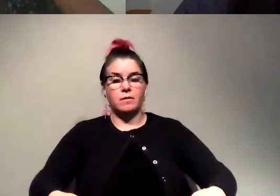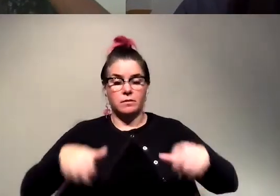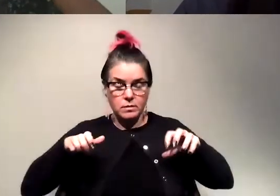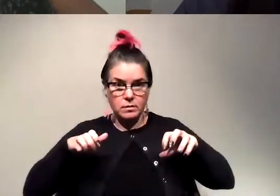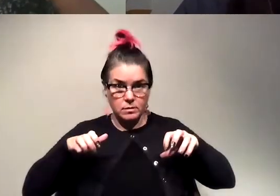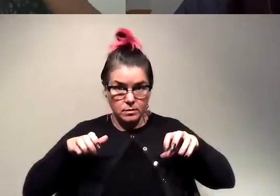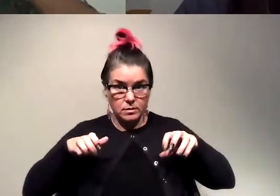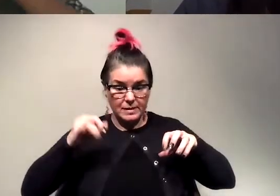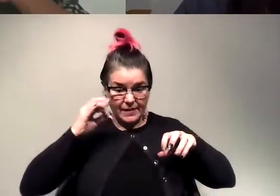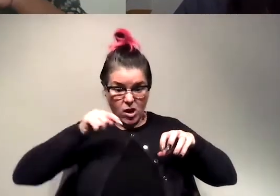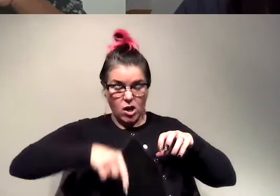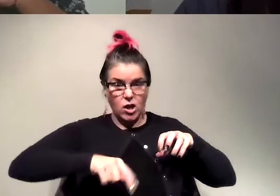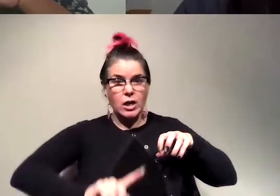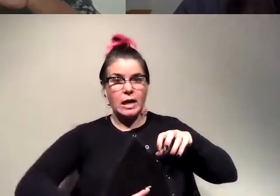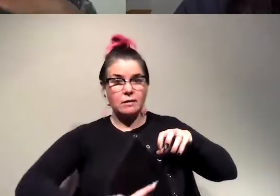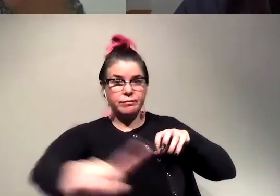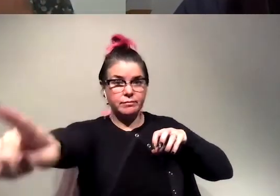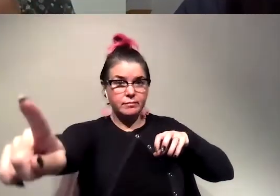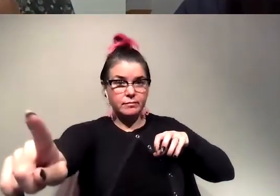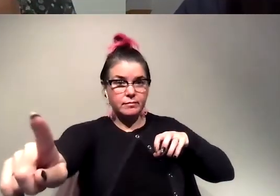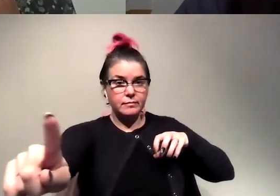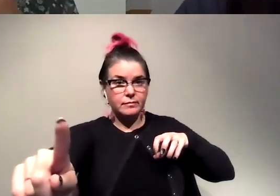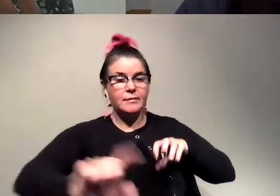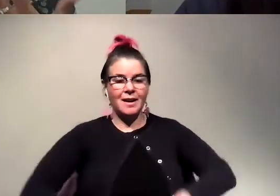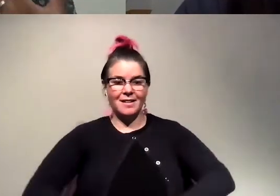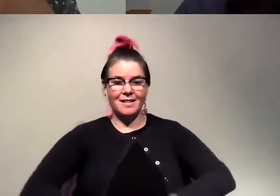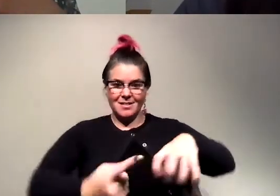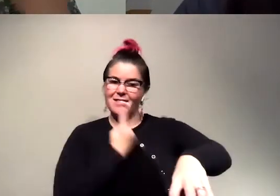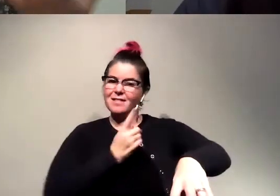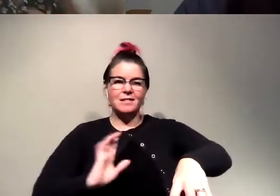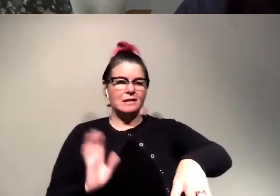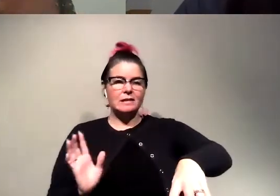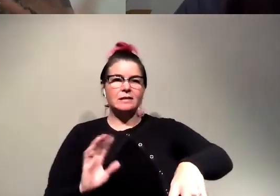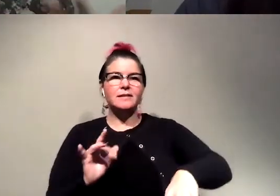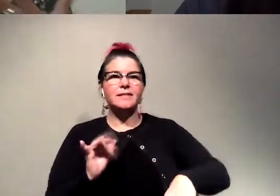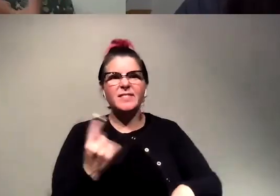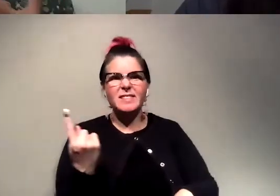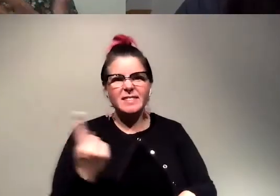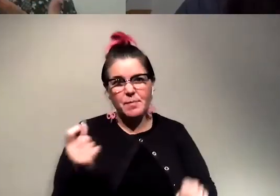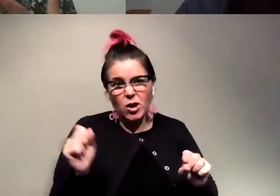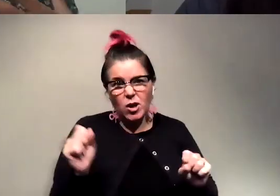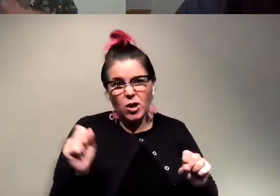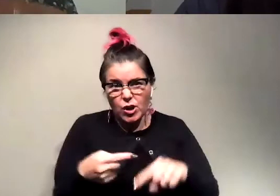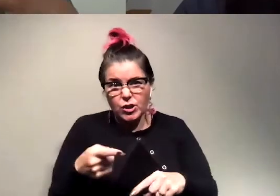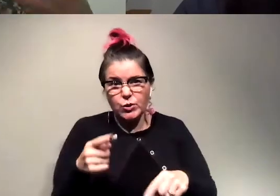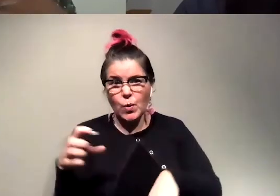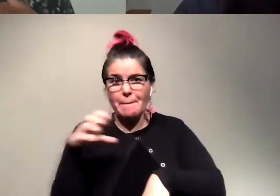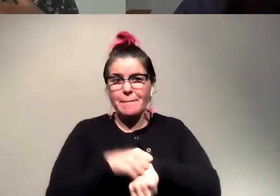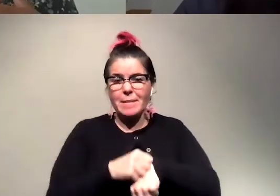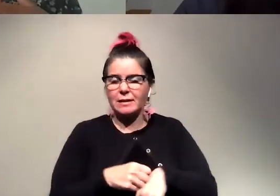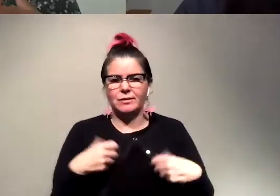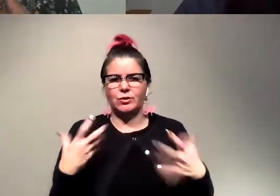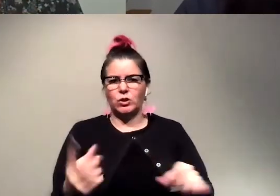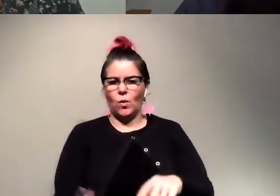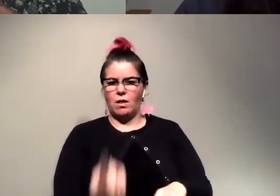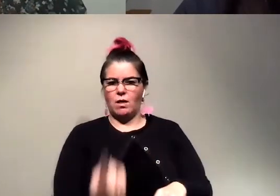whatever is under it can run that way. And it's not coming towards you in case it's like something that could hurt you or bite. You don't want it to come